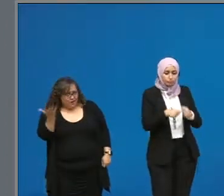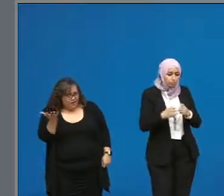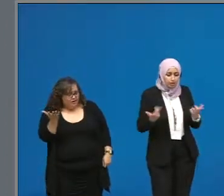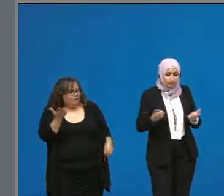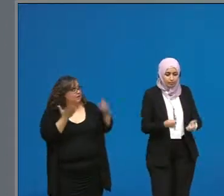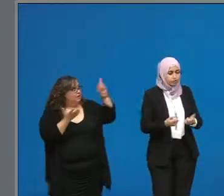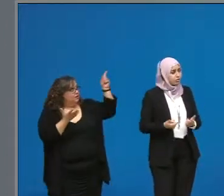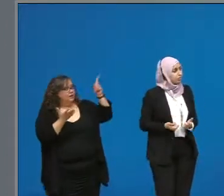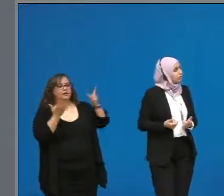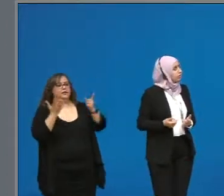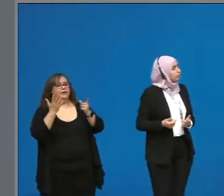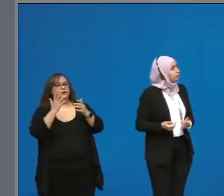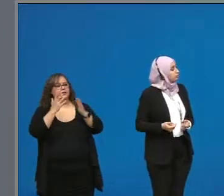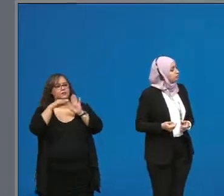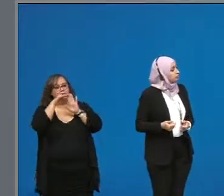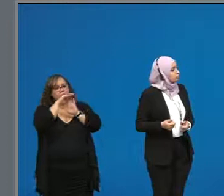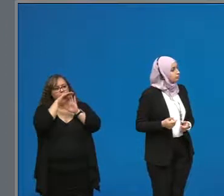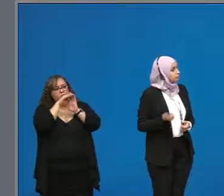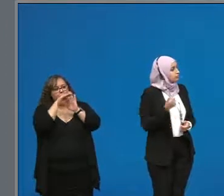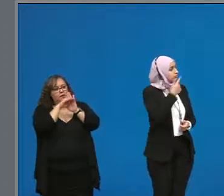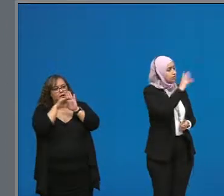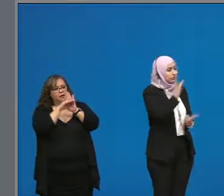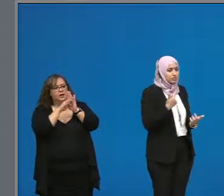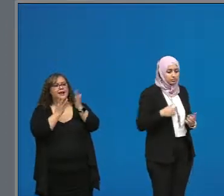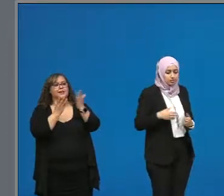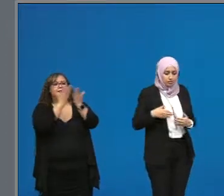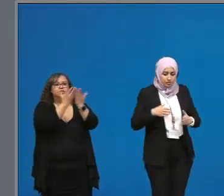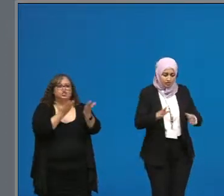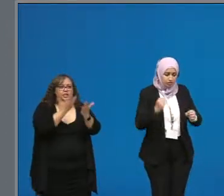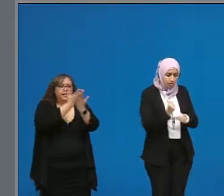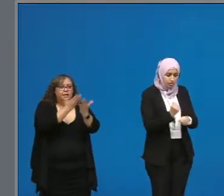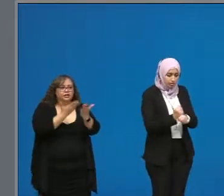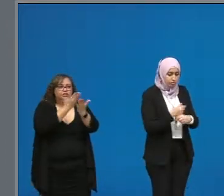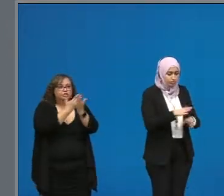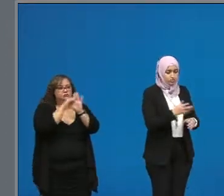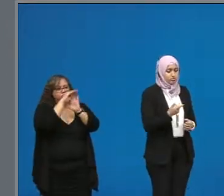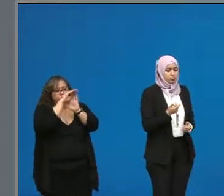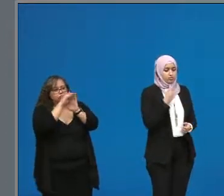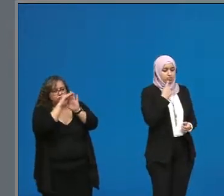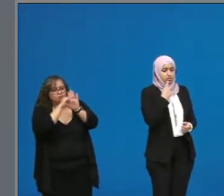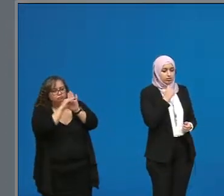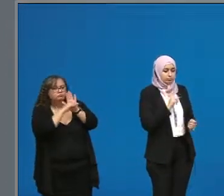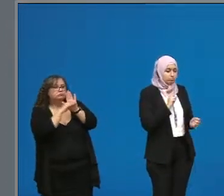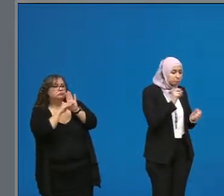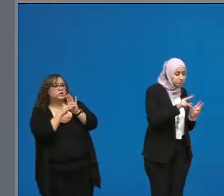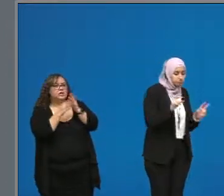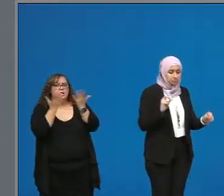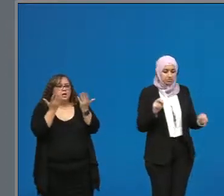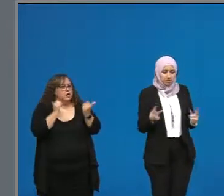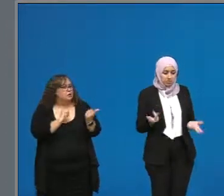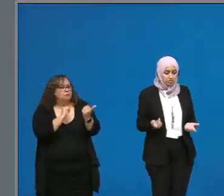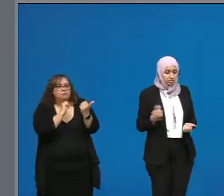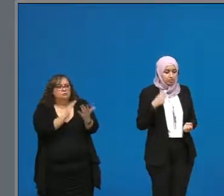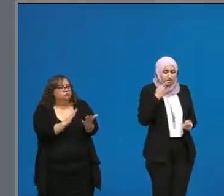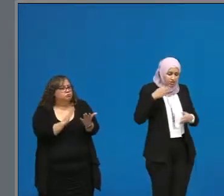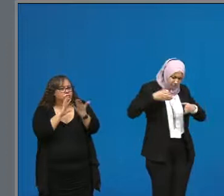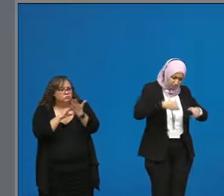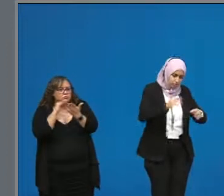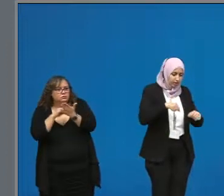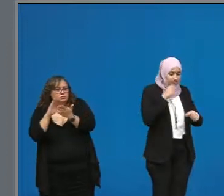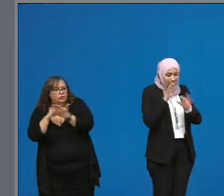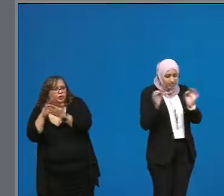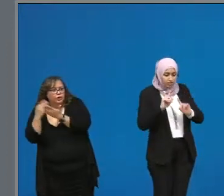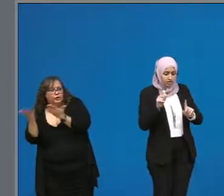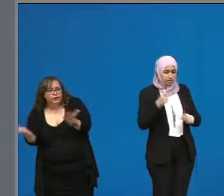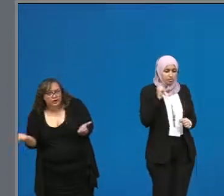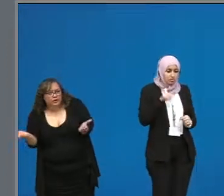of suggestions that we don't have to stick to, but it's a framework of suggestions about how we might approach learning. And from my